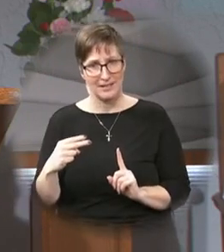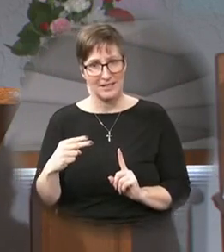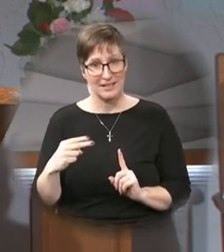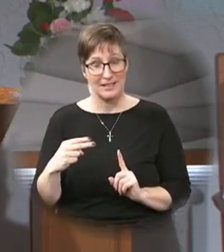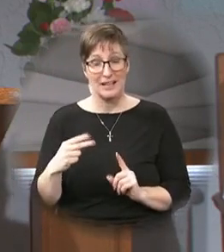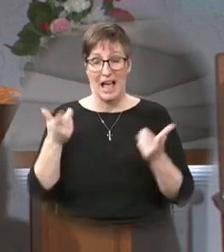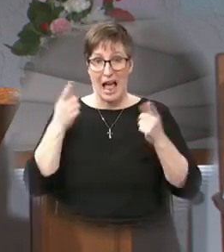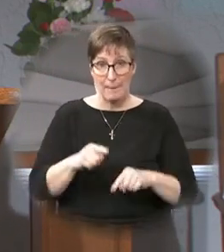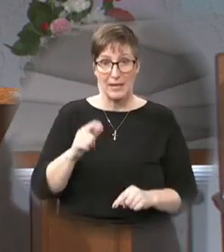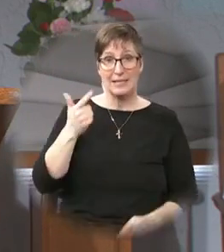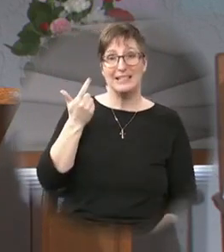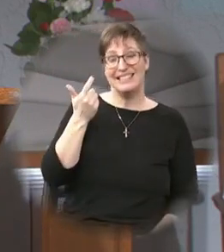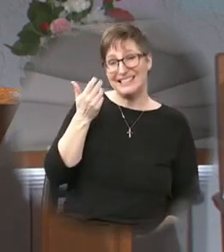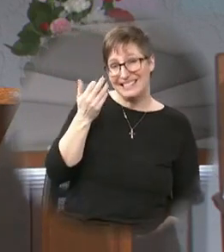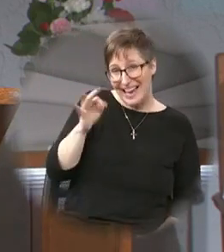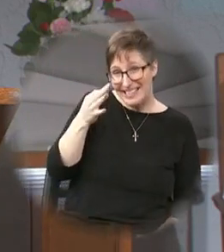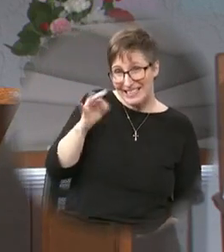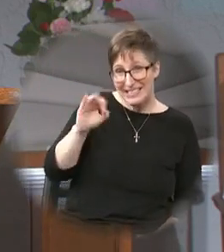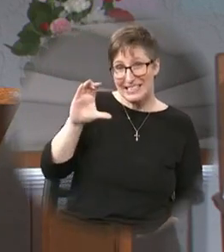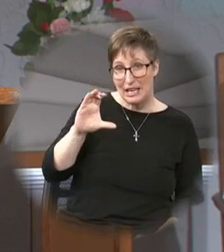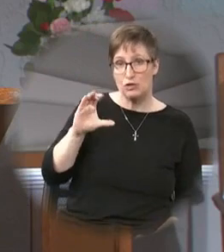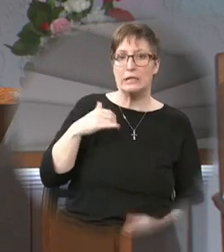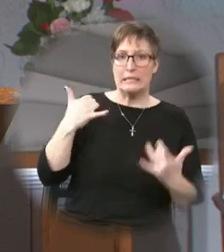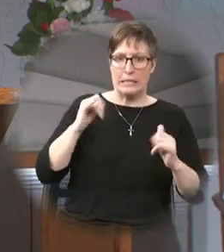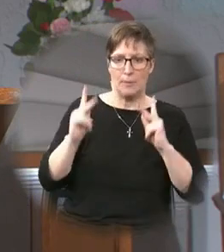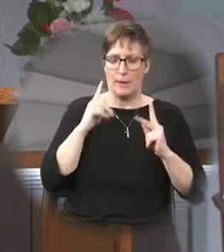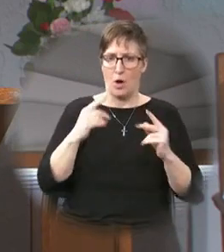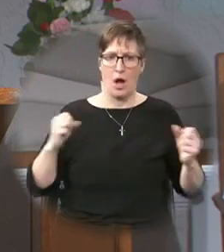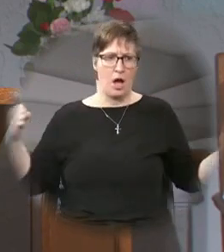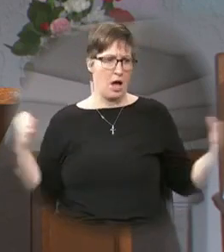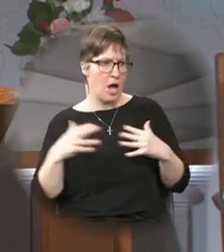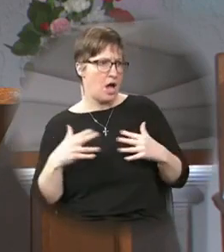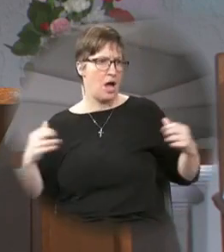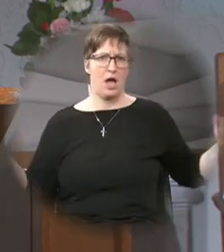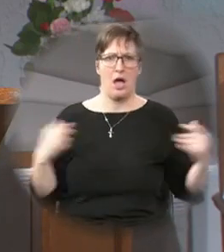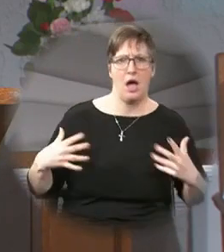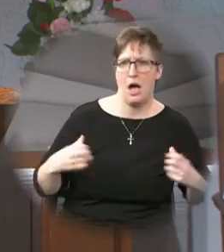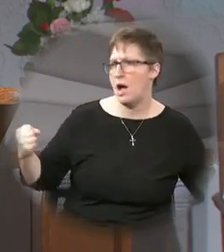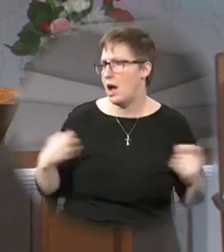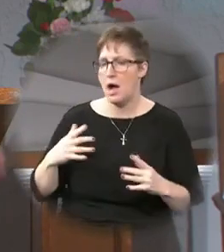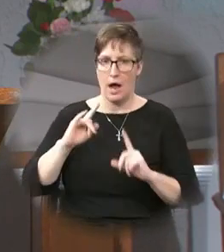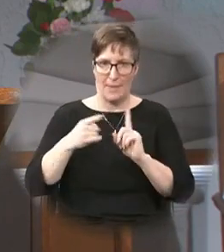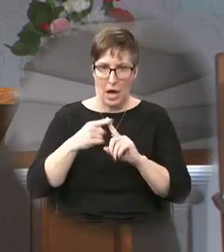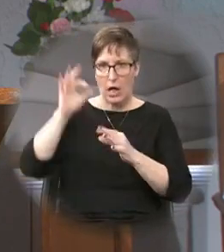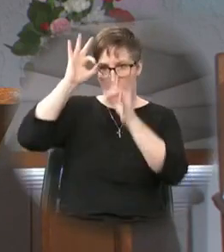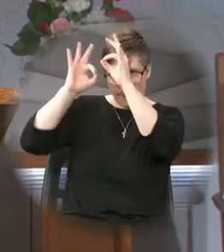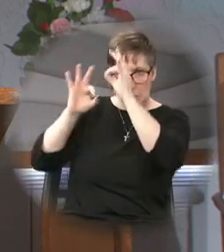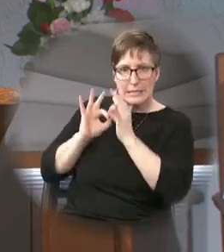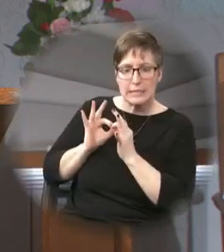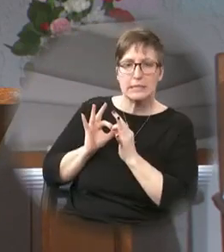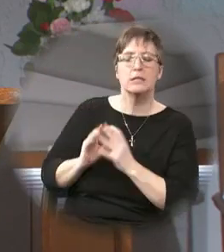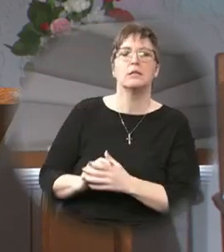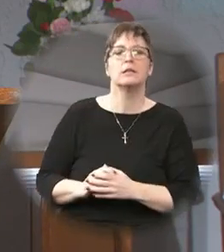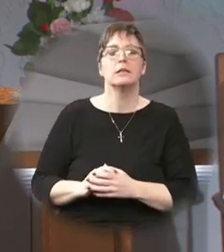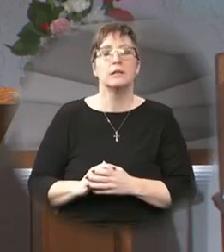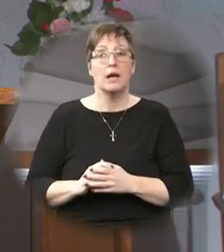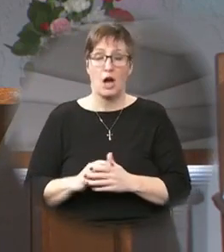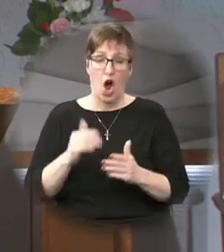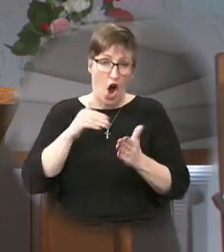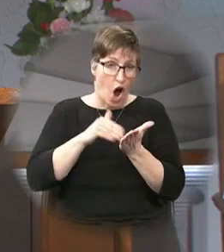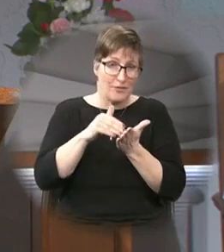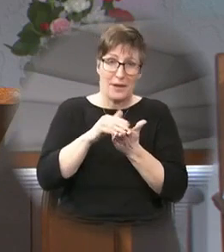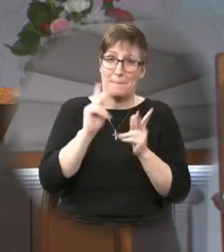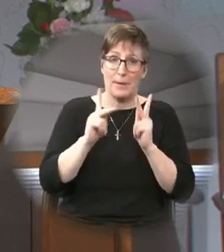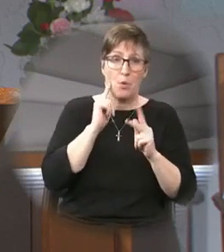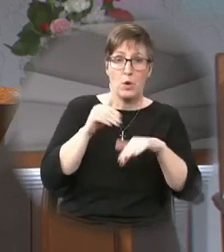19th century, leprosy still inspired panic in society, and the common remedy was forced isolation into